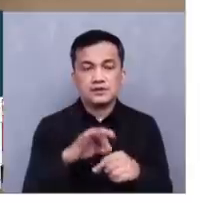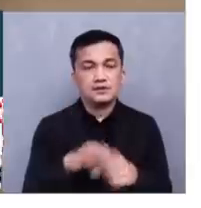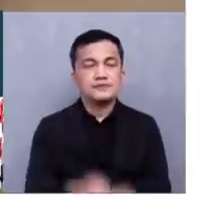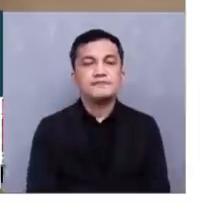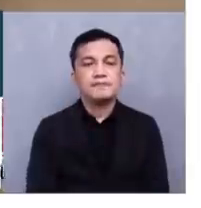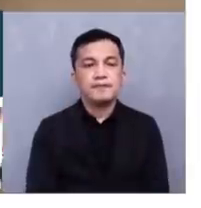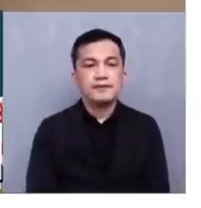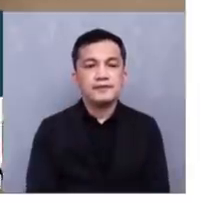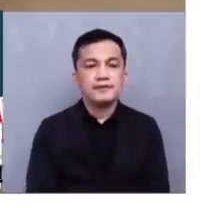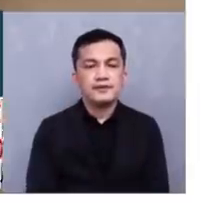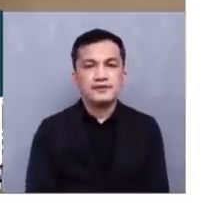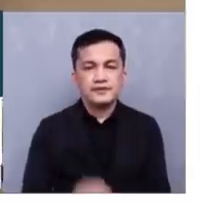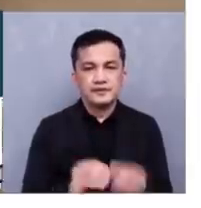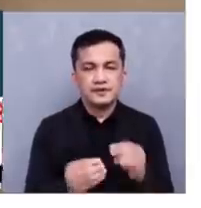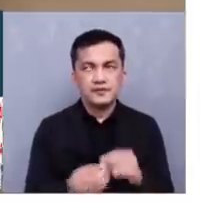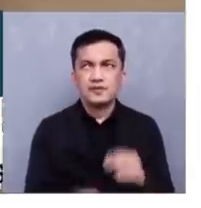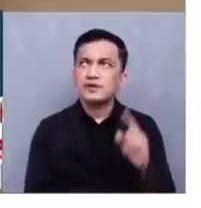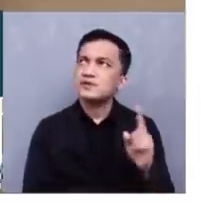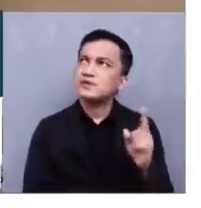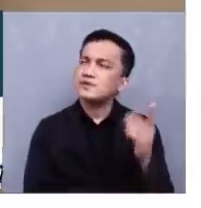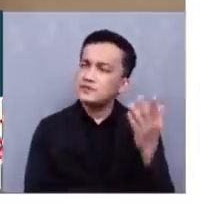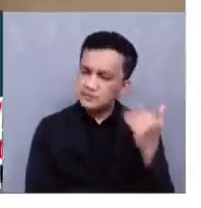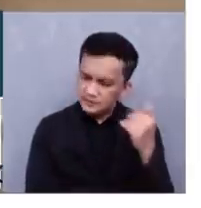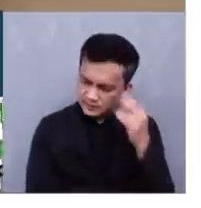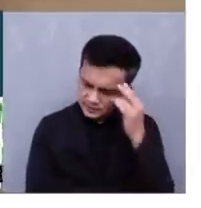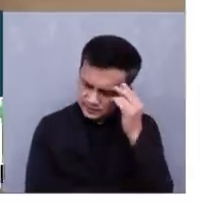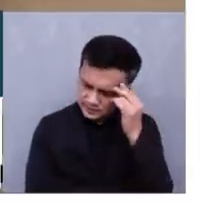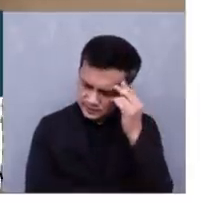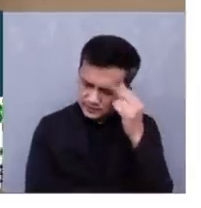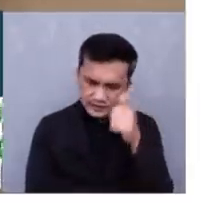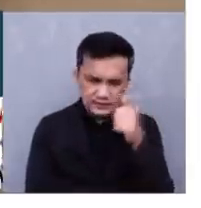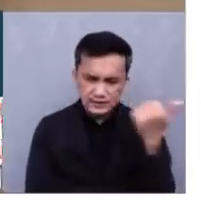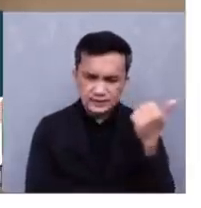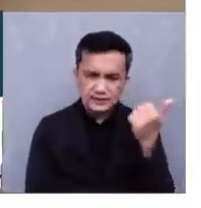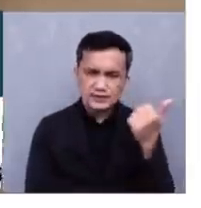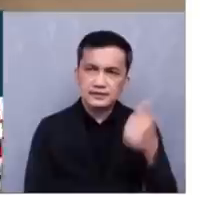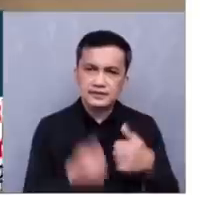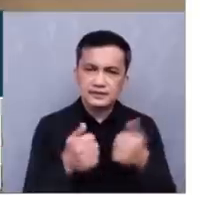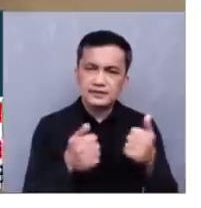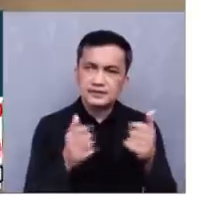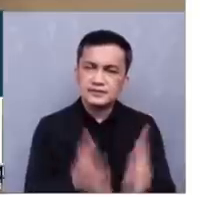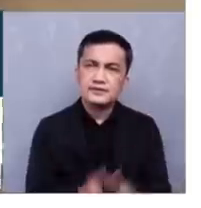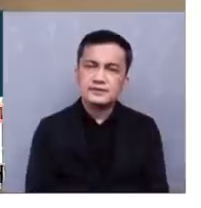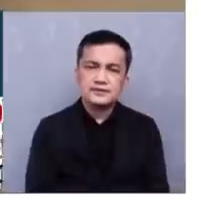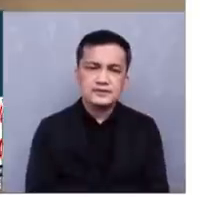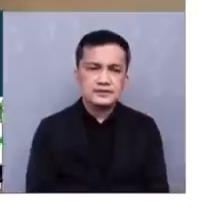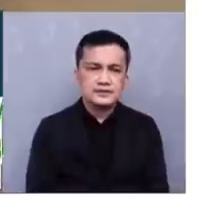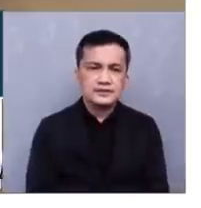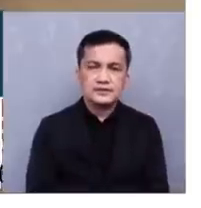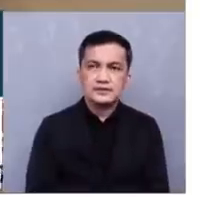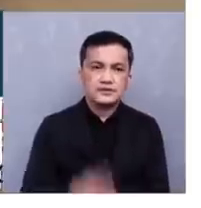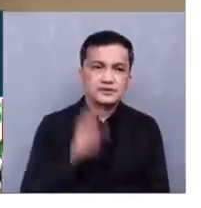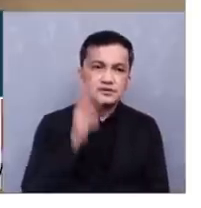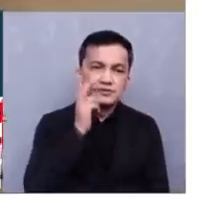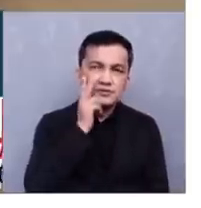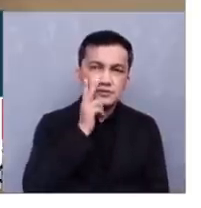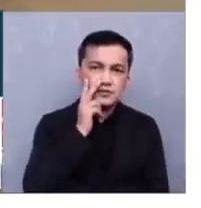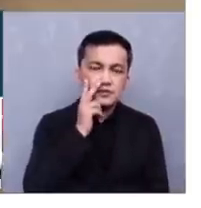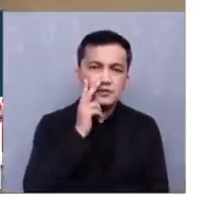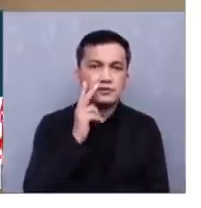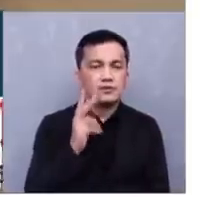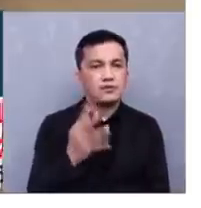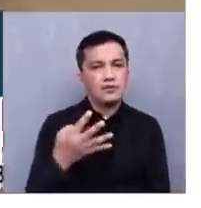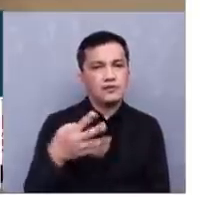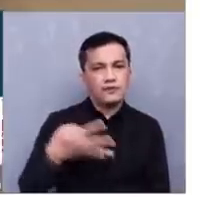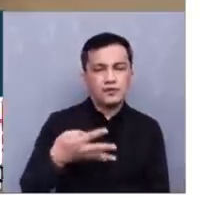number one at the time was another aspirant, and I think President Duterte was just 4% at this